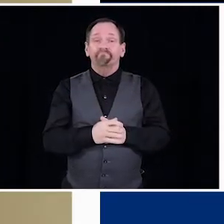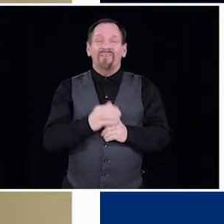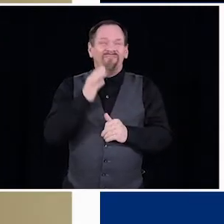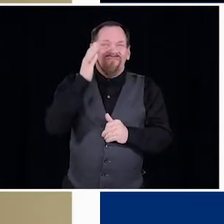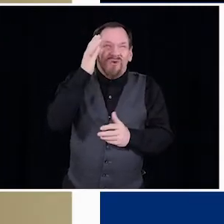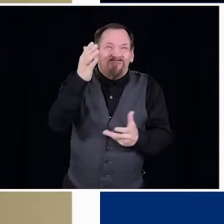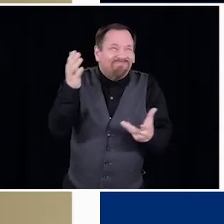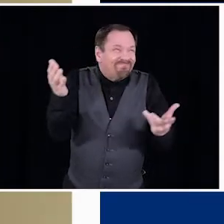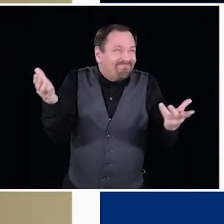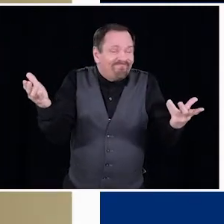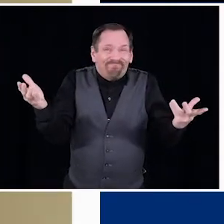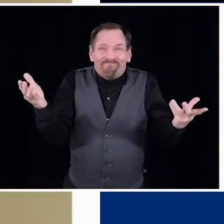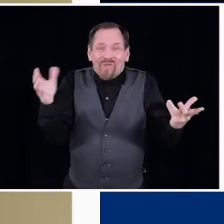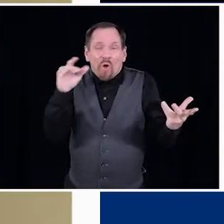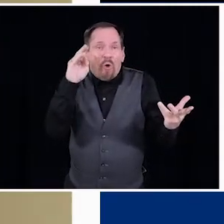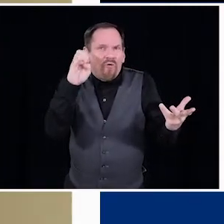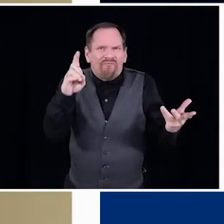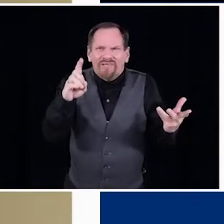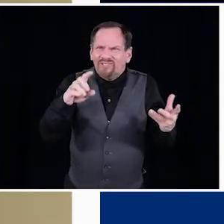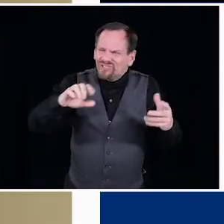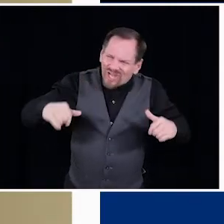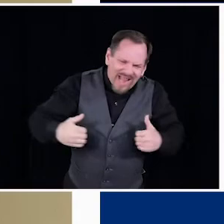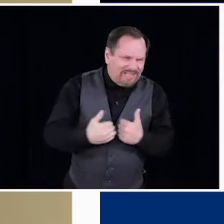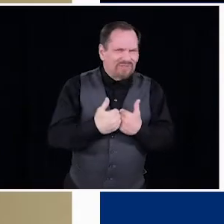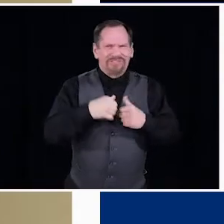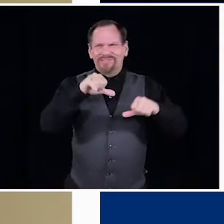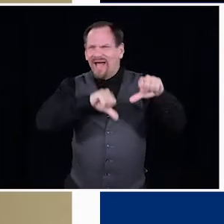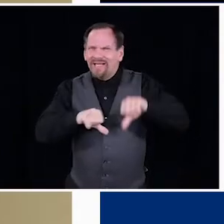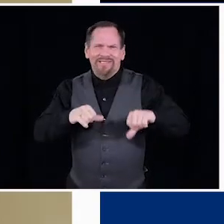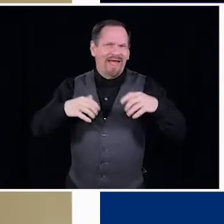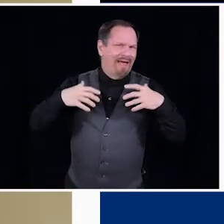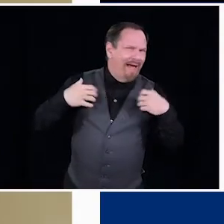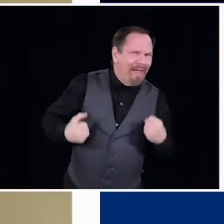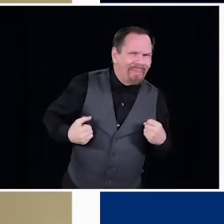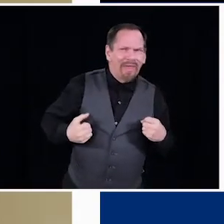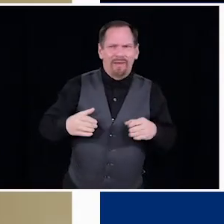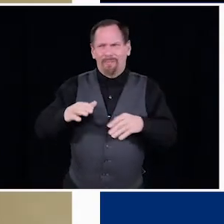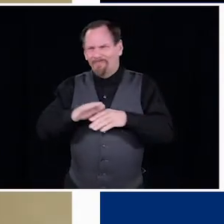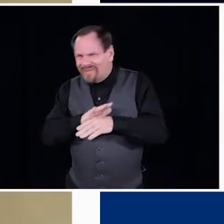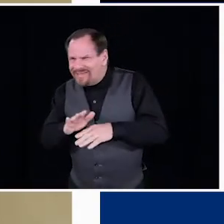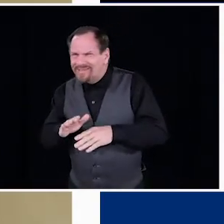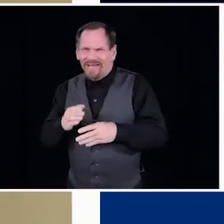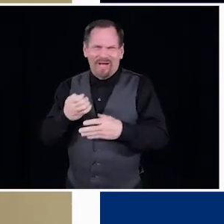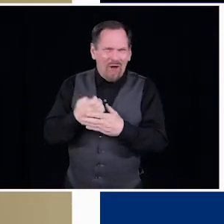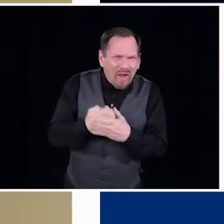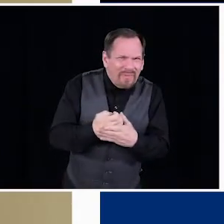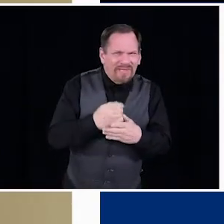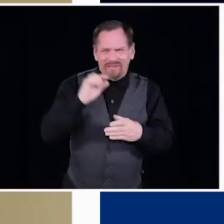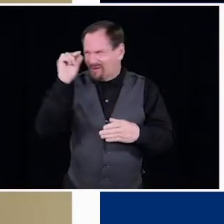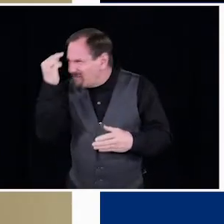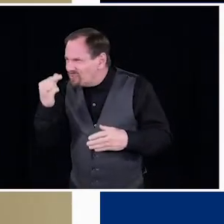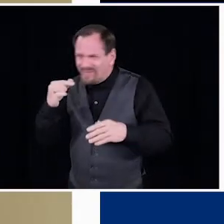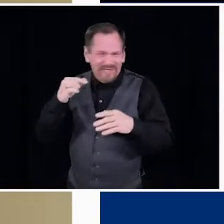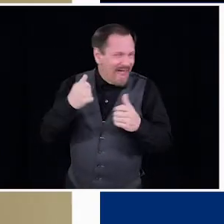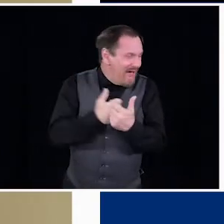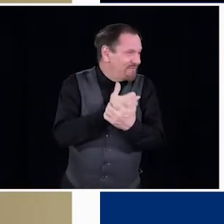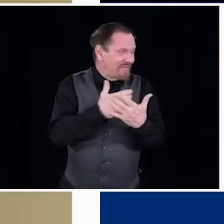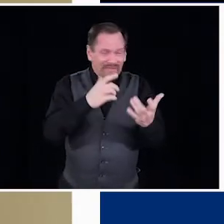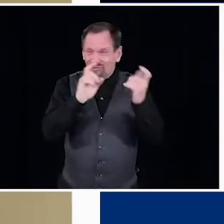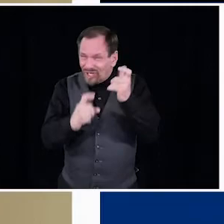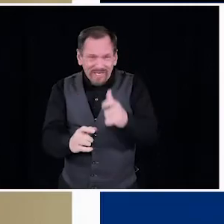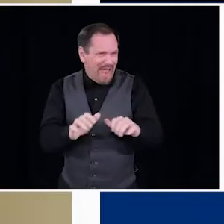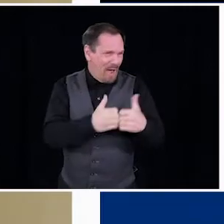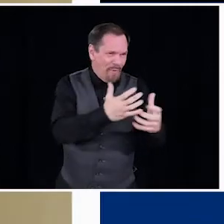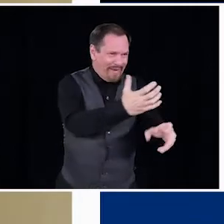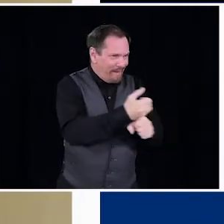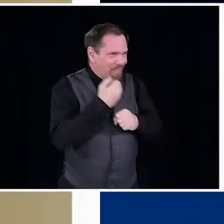every one of us. It's challenging science, healthcare, business in the economy, government, changing the